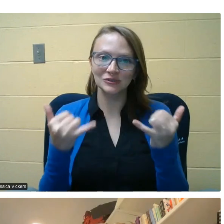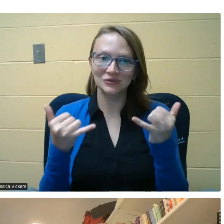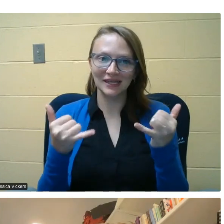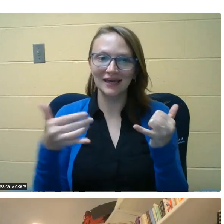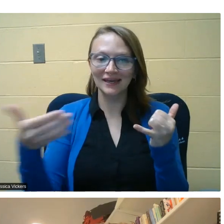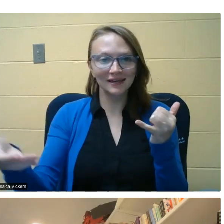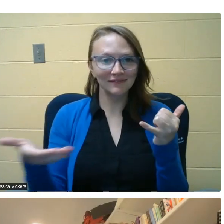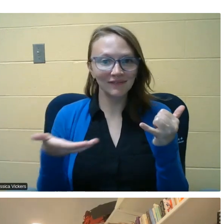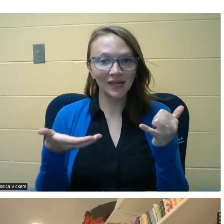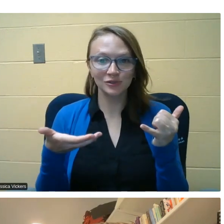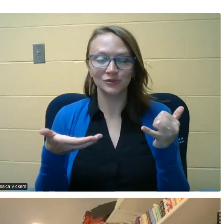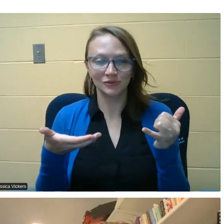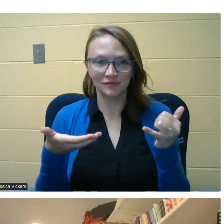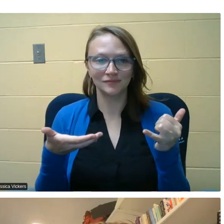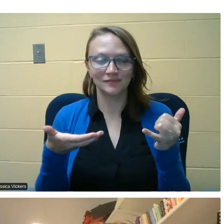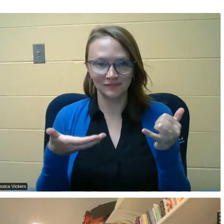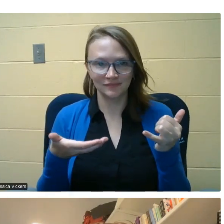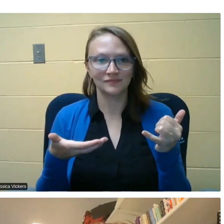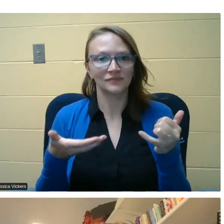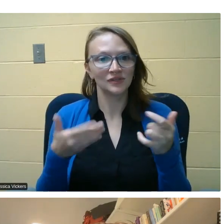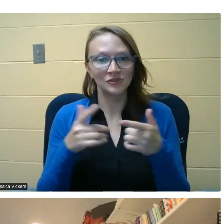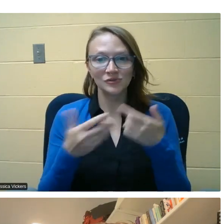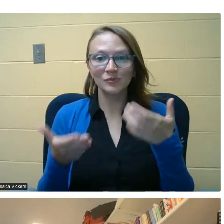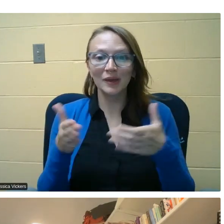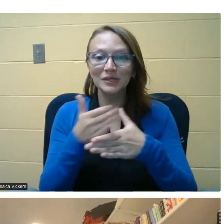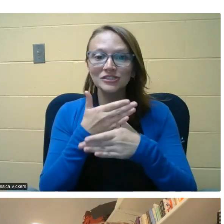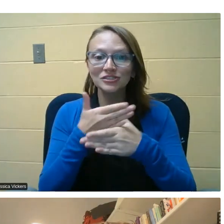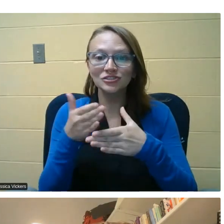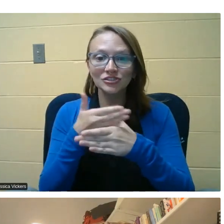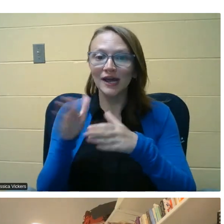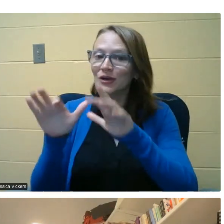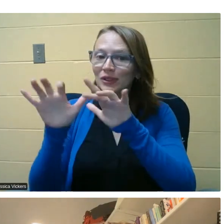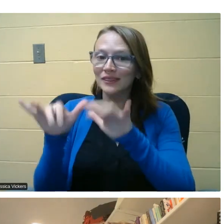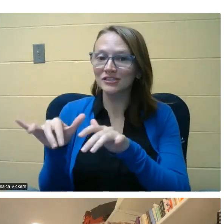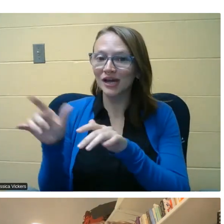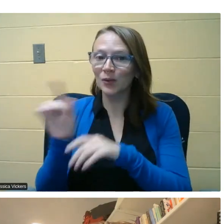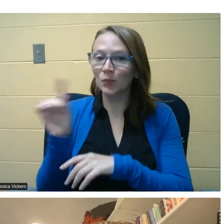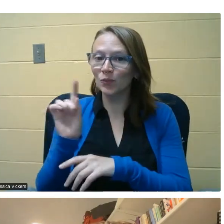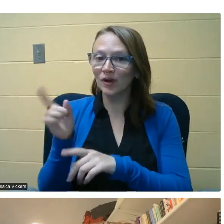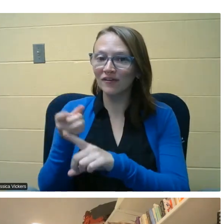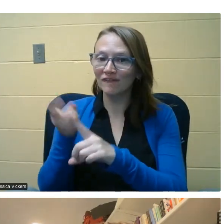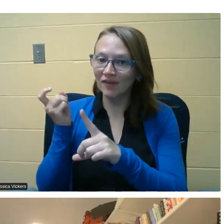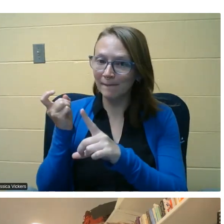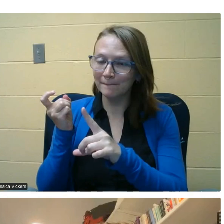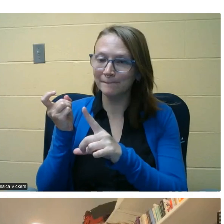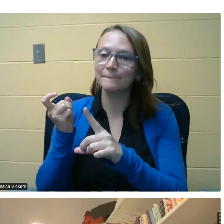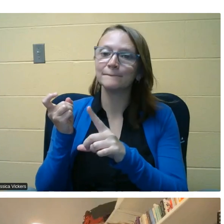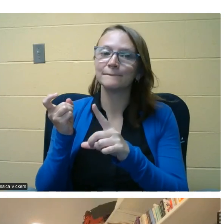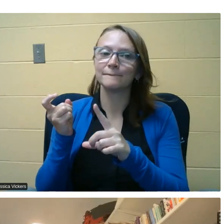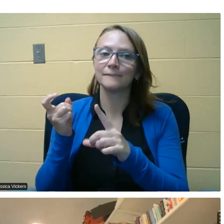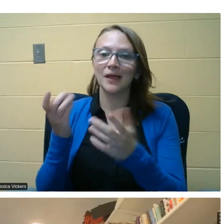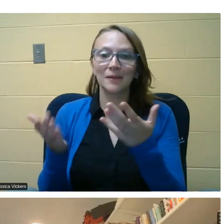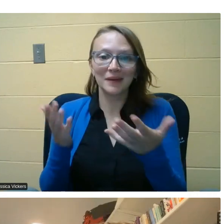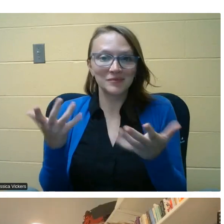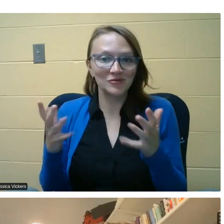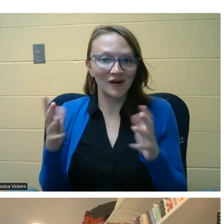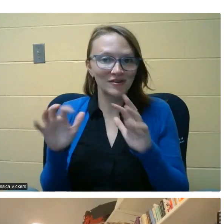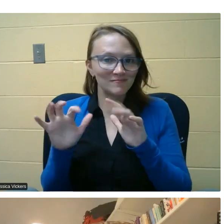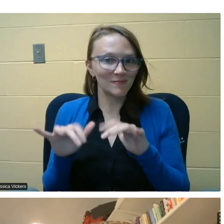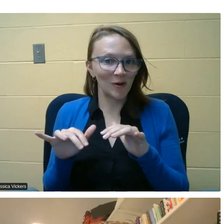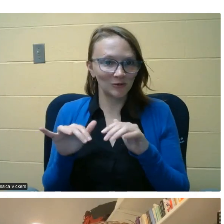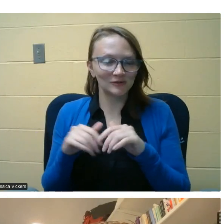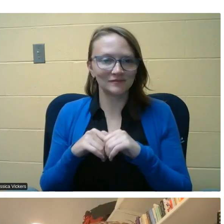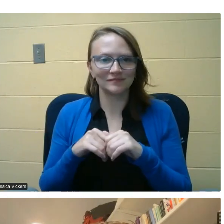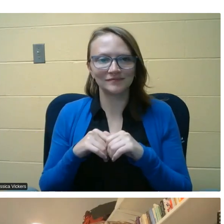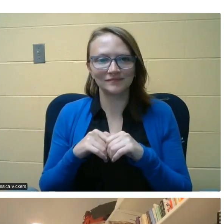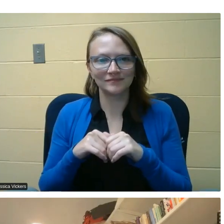to, maybe share in the chat where you're joining from, and maybe if you already have that you are curious